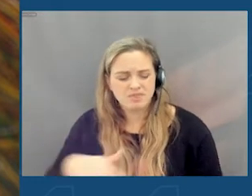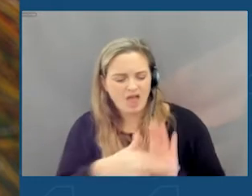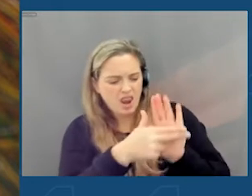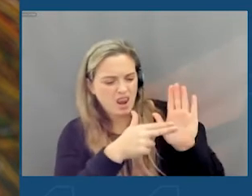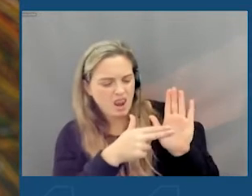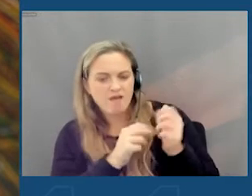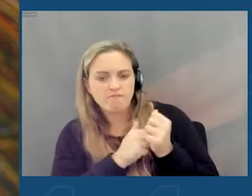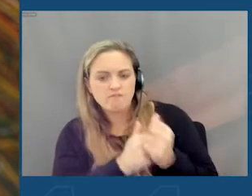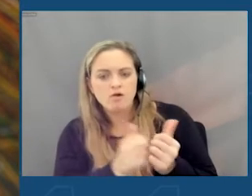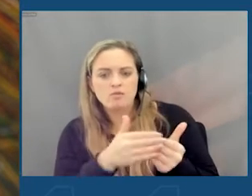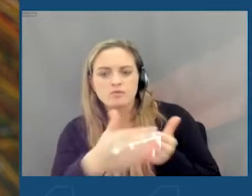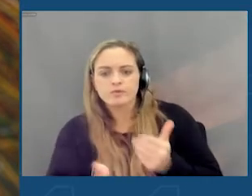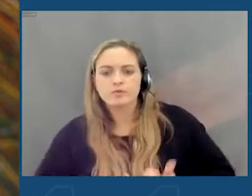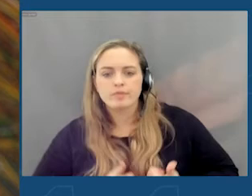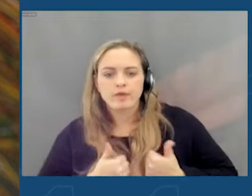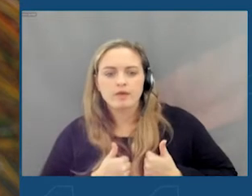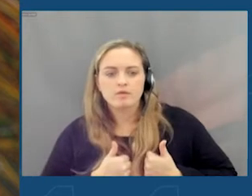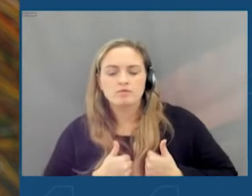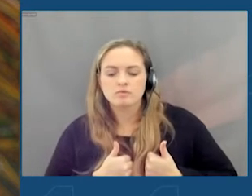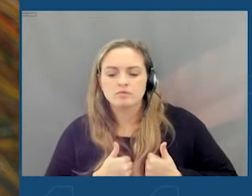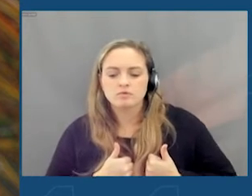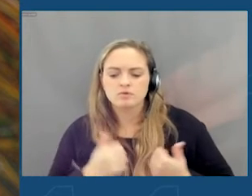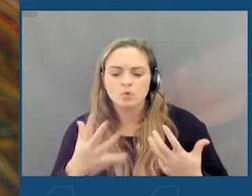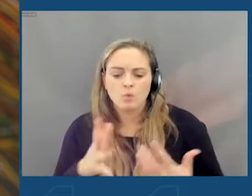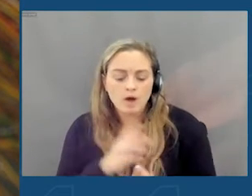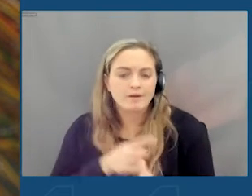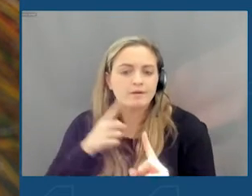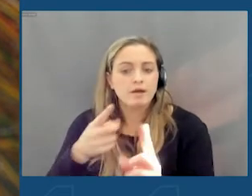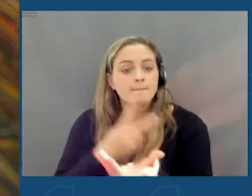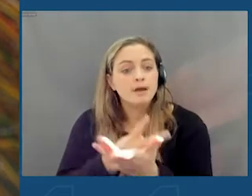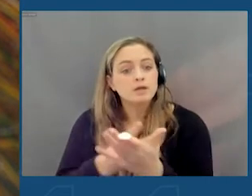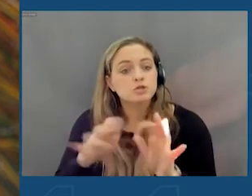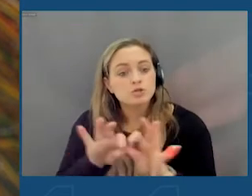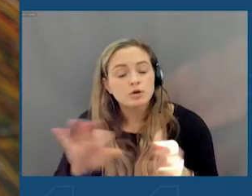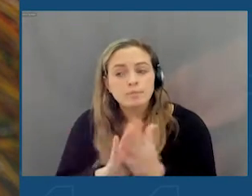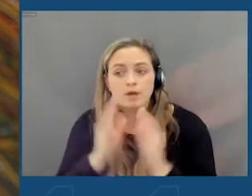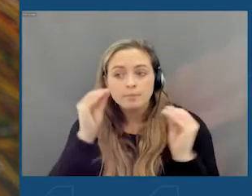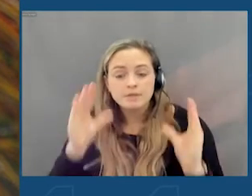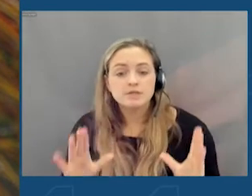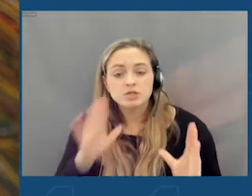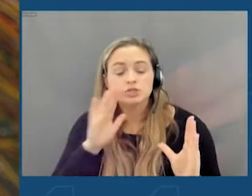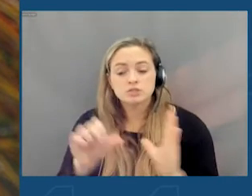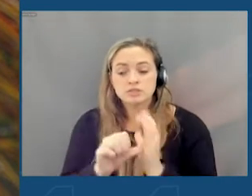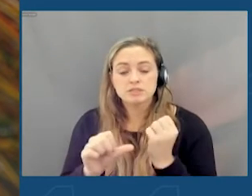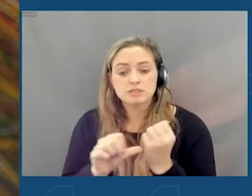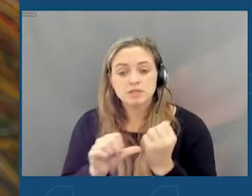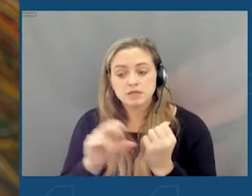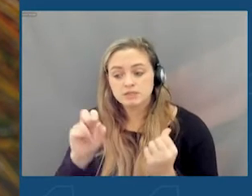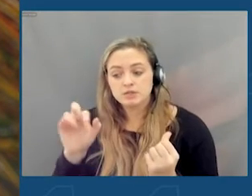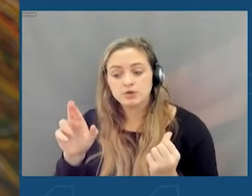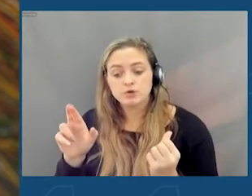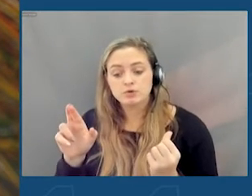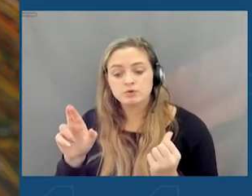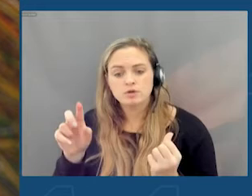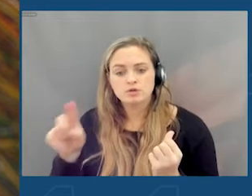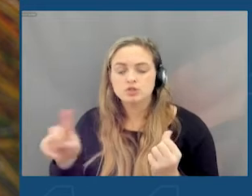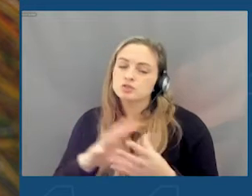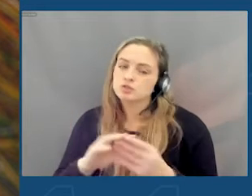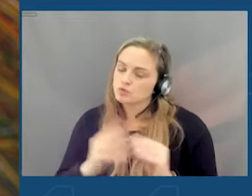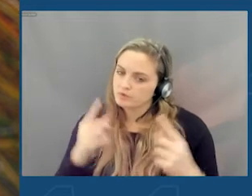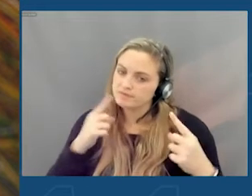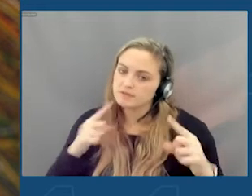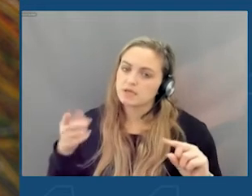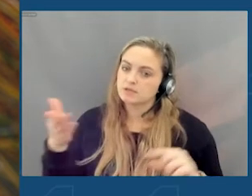her the rest of her life, even as she'd wanted to pursue a master's degree and become a teacher's assistant at Syracuse. But she's a story of